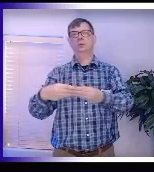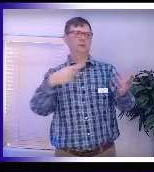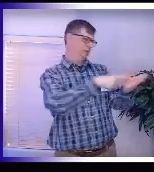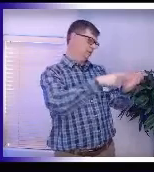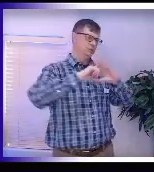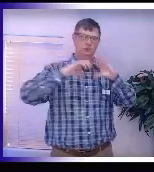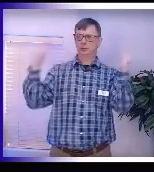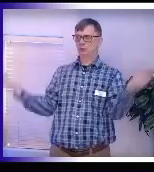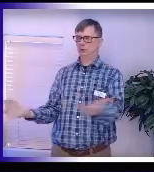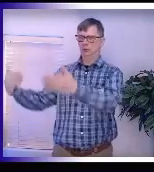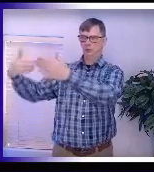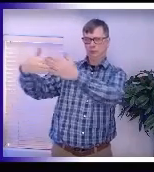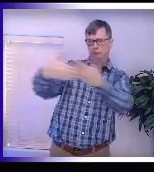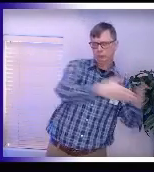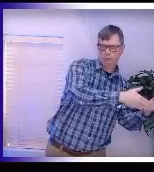moving from